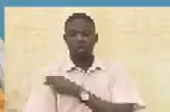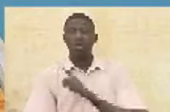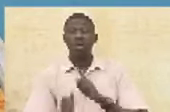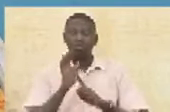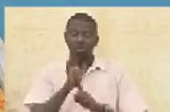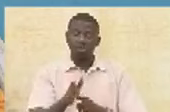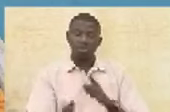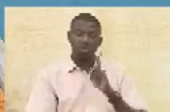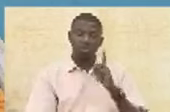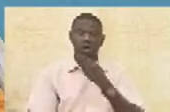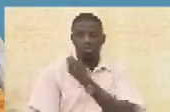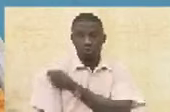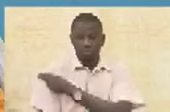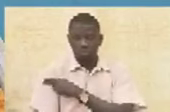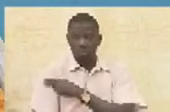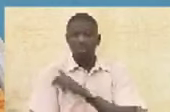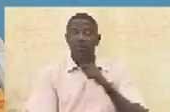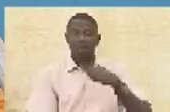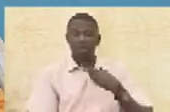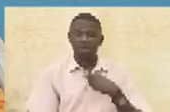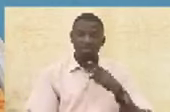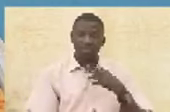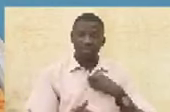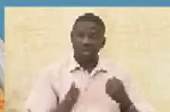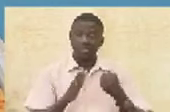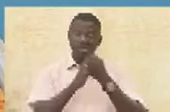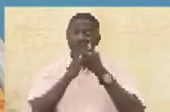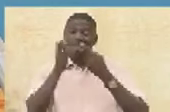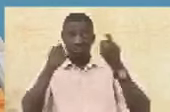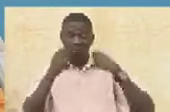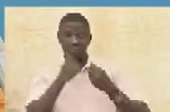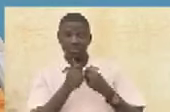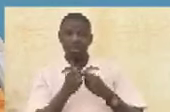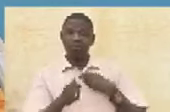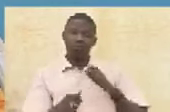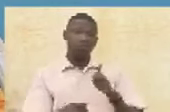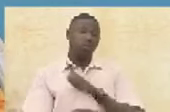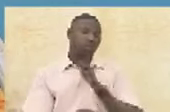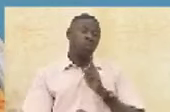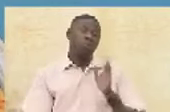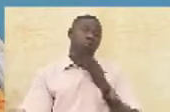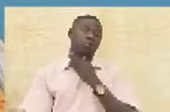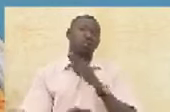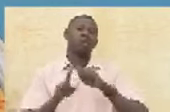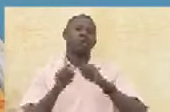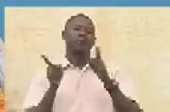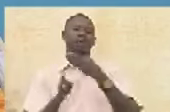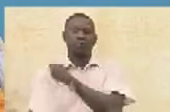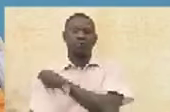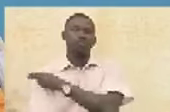hospital, after leaving there, if the attack comes back on me, we go to a different hospital.